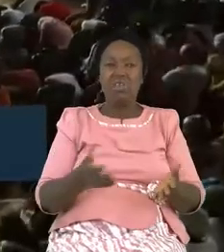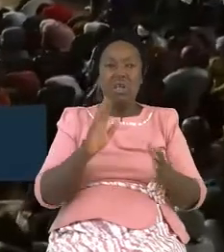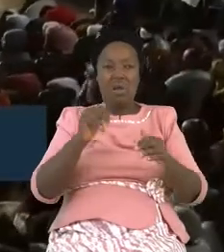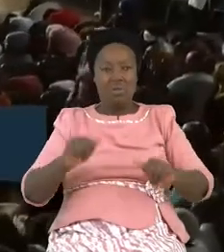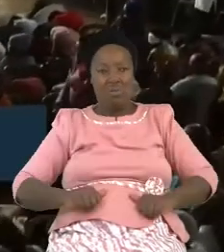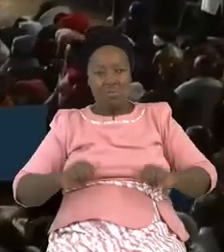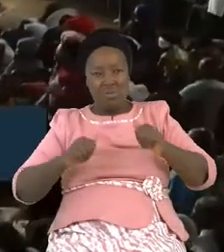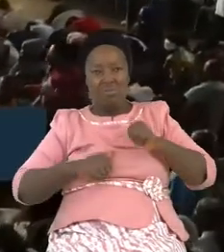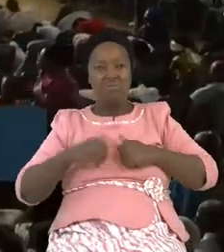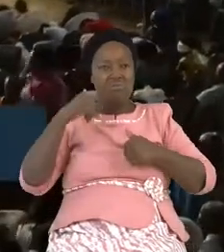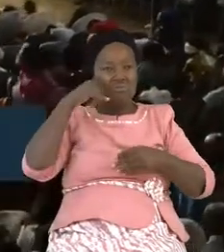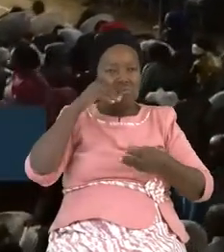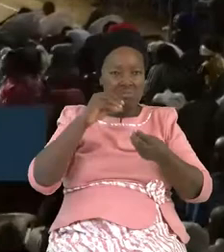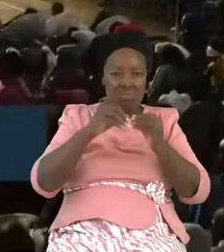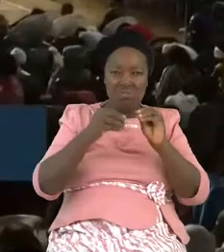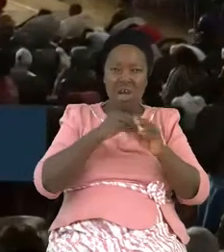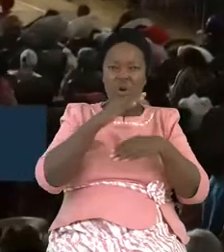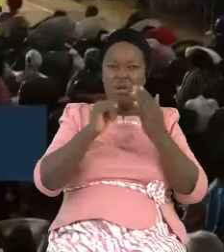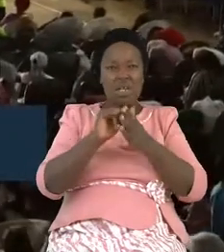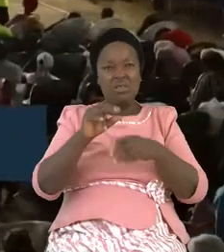The anointed servant of God is coming.